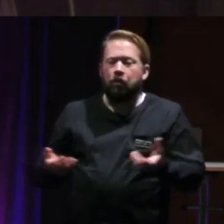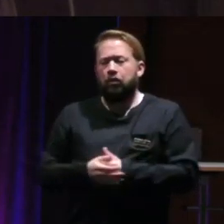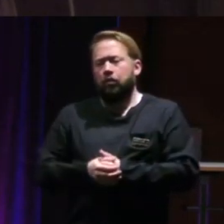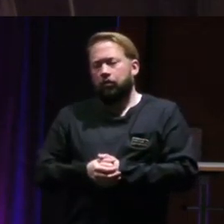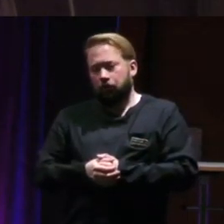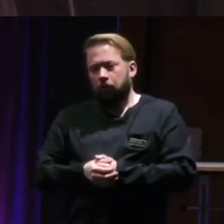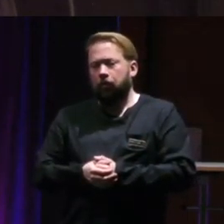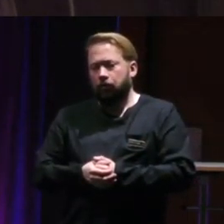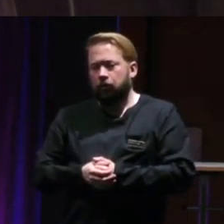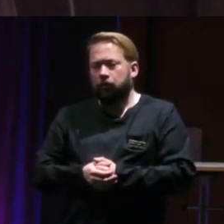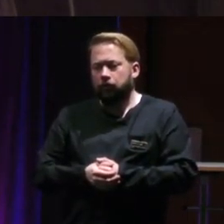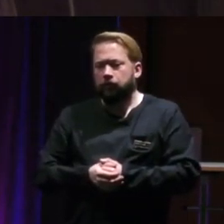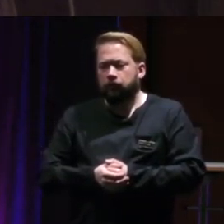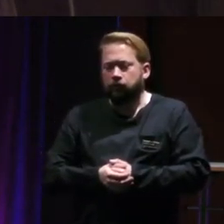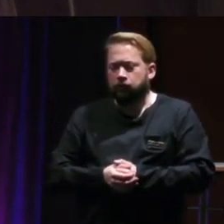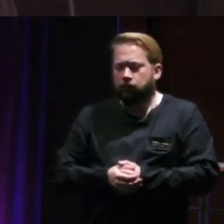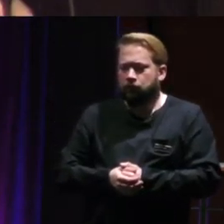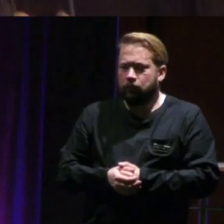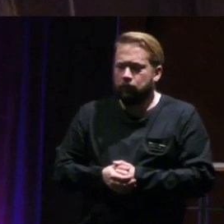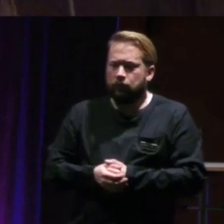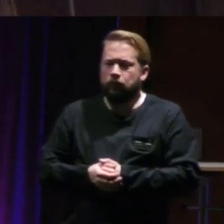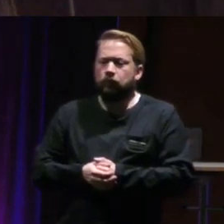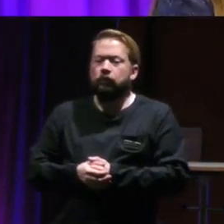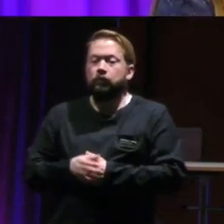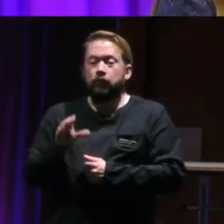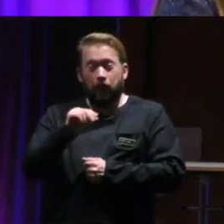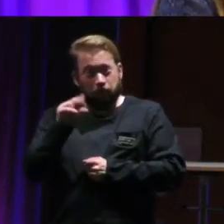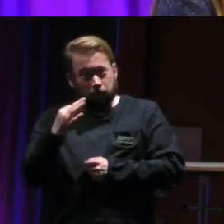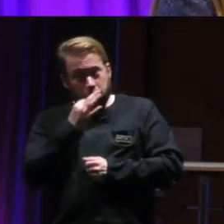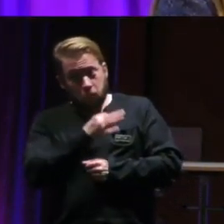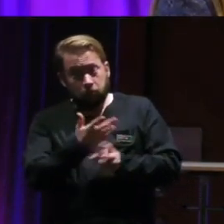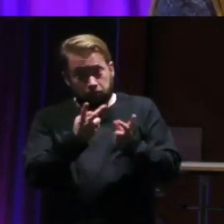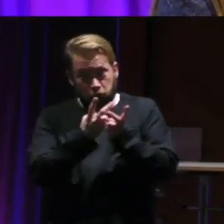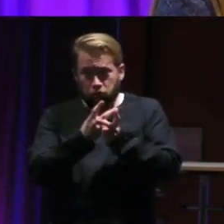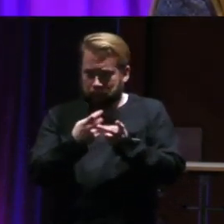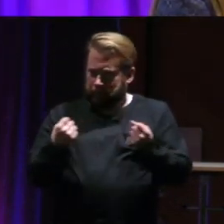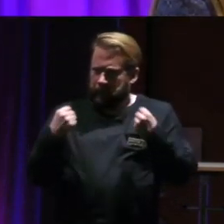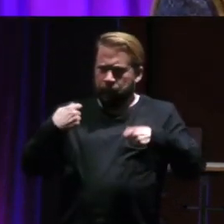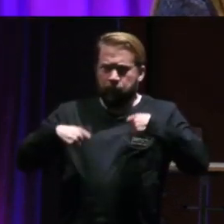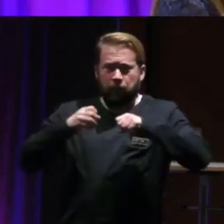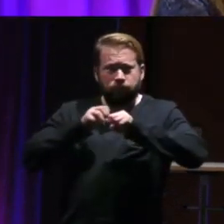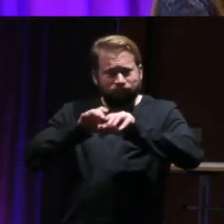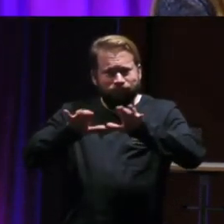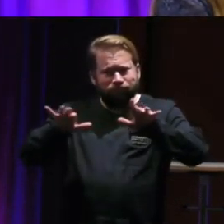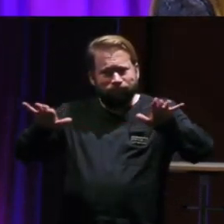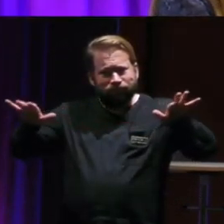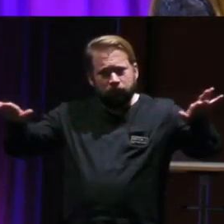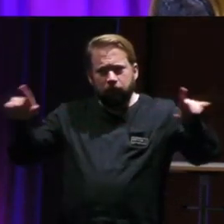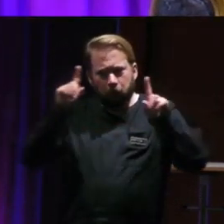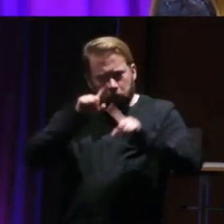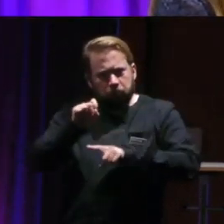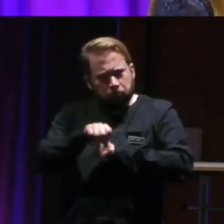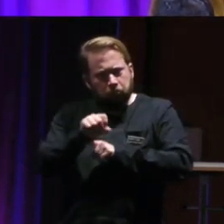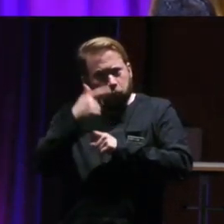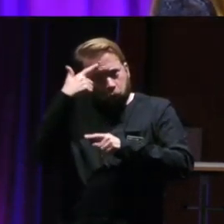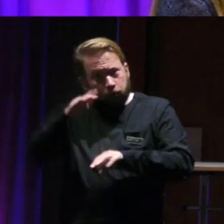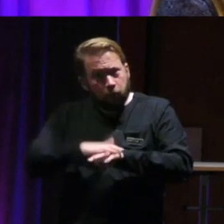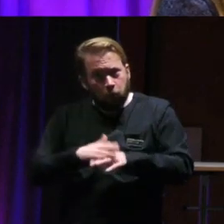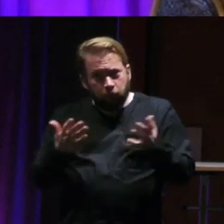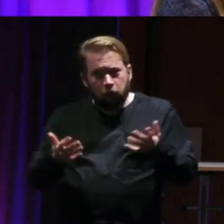That's very strange, yeah. So it's the state propaganda that is very strong, and people believe it because it's